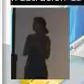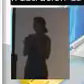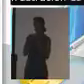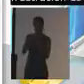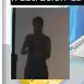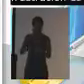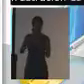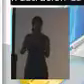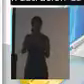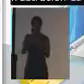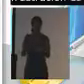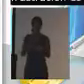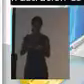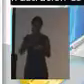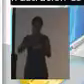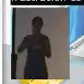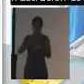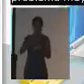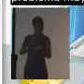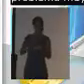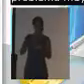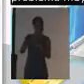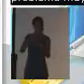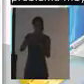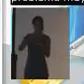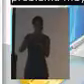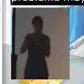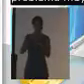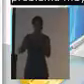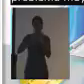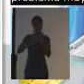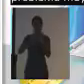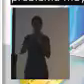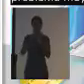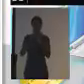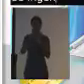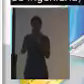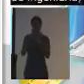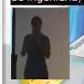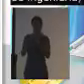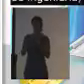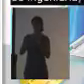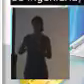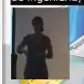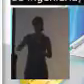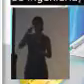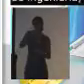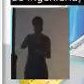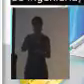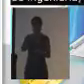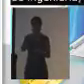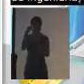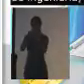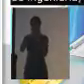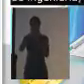respond, then of course there is a lot of frustration, and this is very difficult. So it's difficult for us as